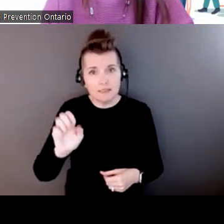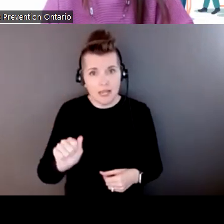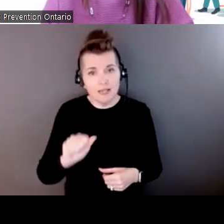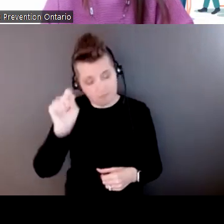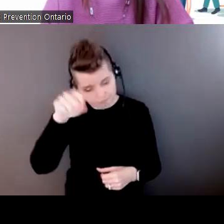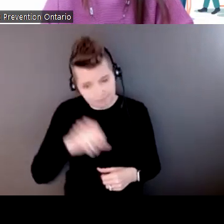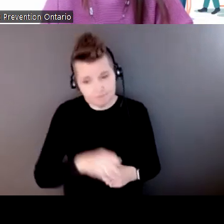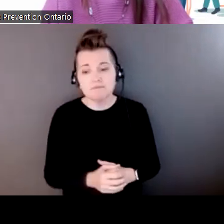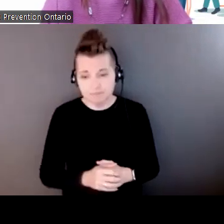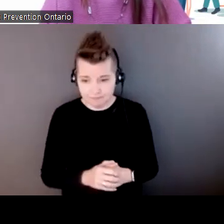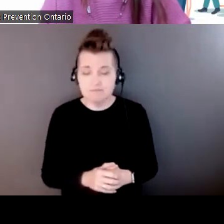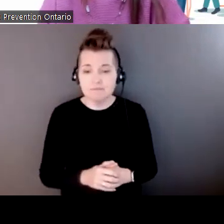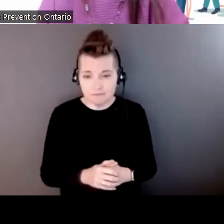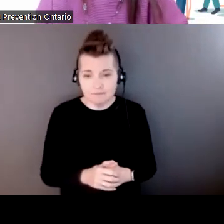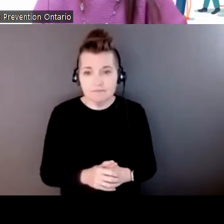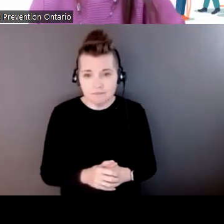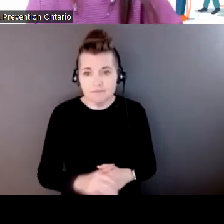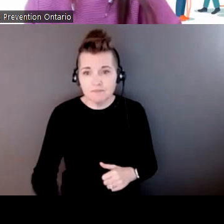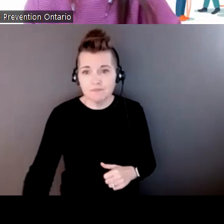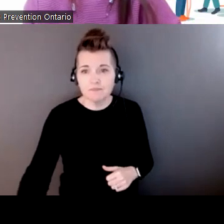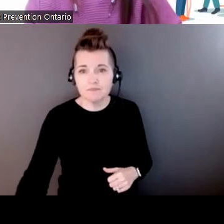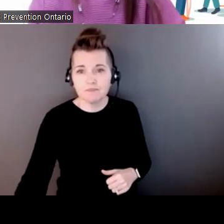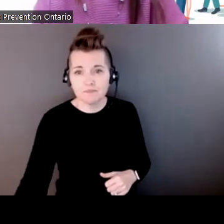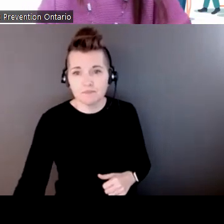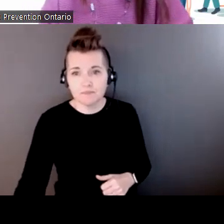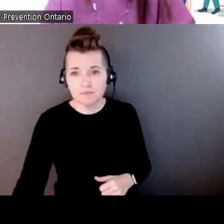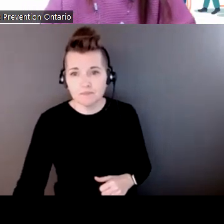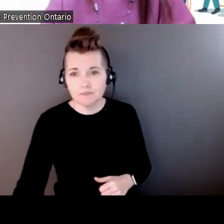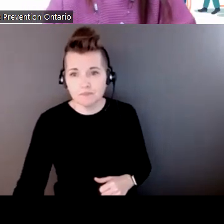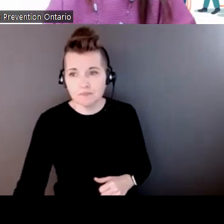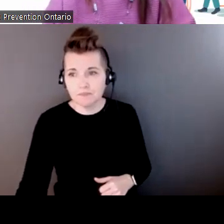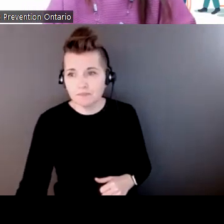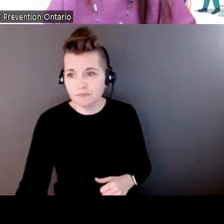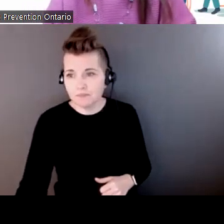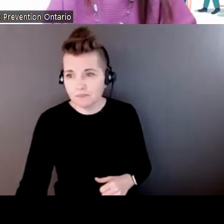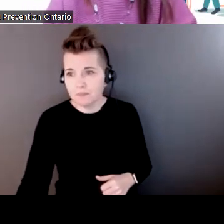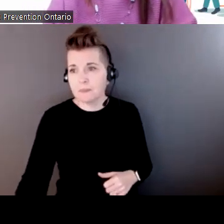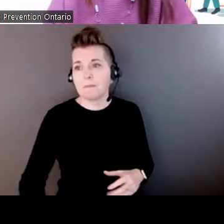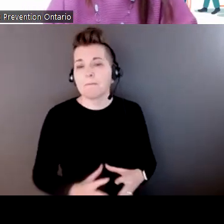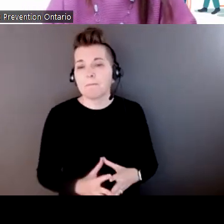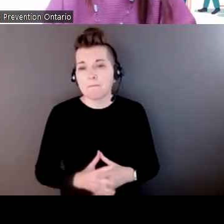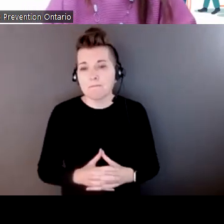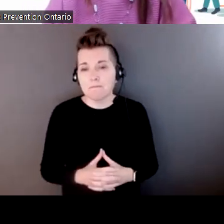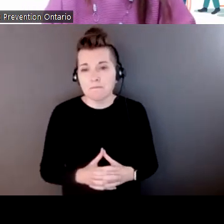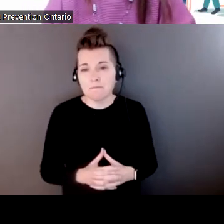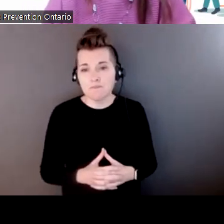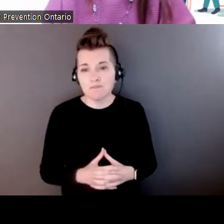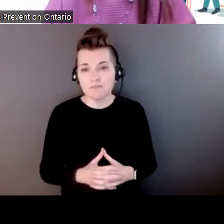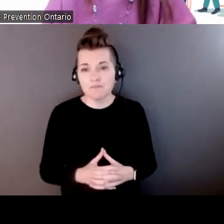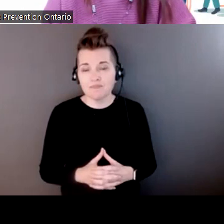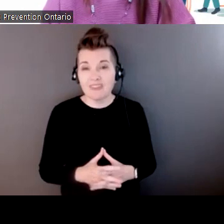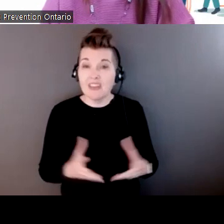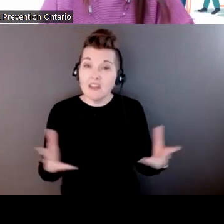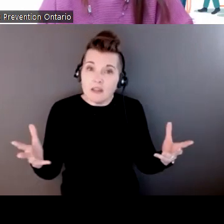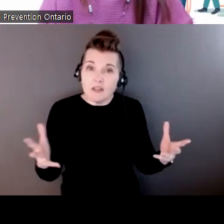like I said, so in teams, it depends on the setting, but really we want to ensure